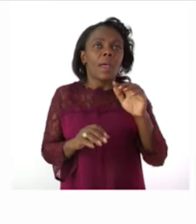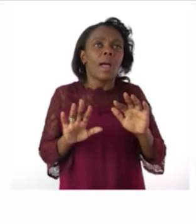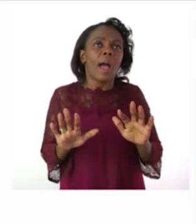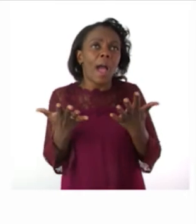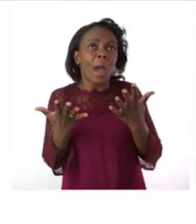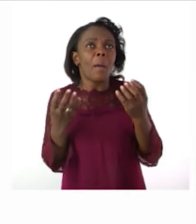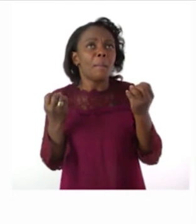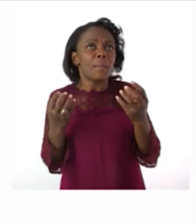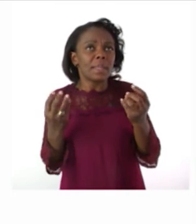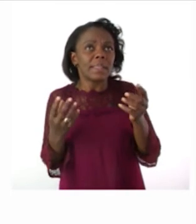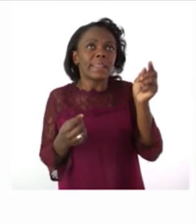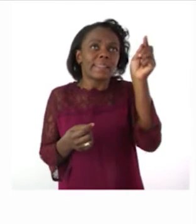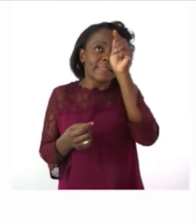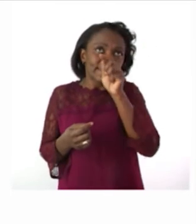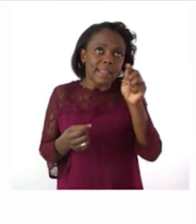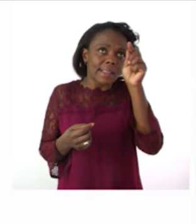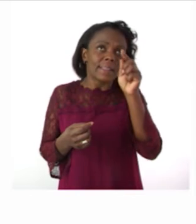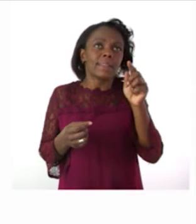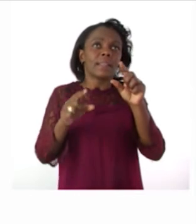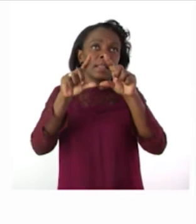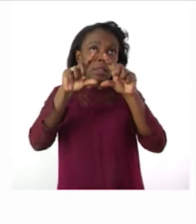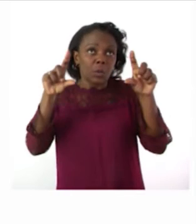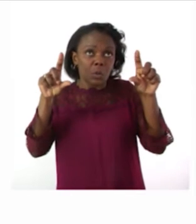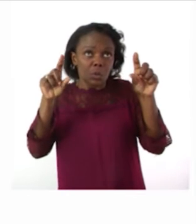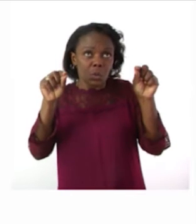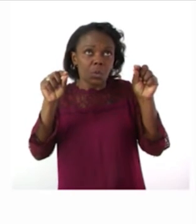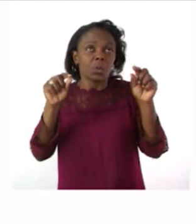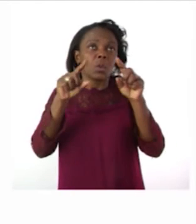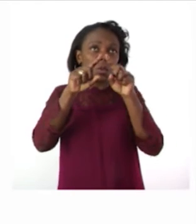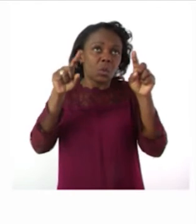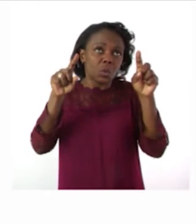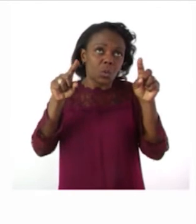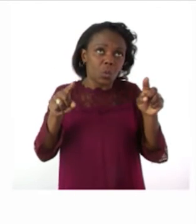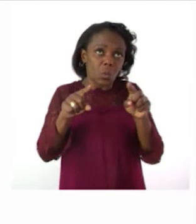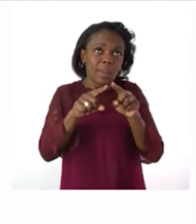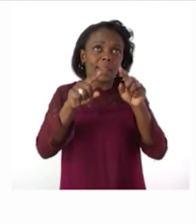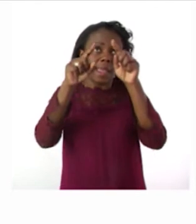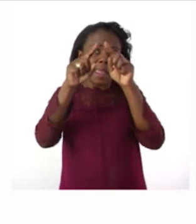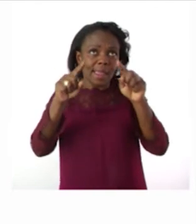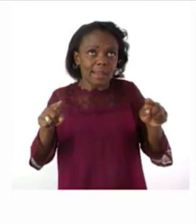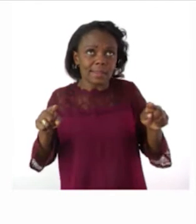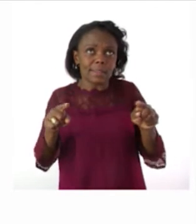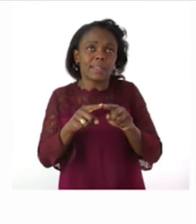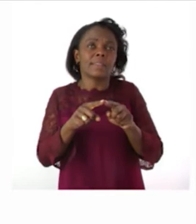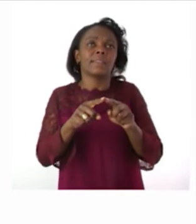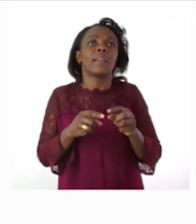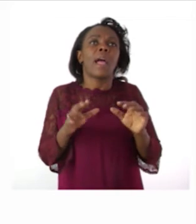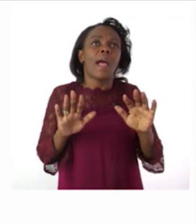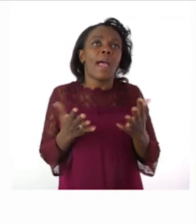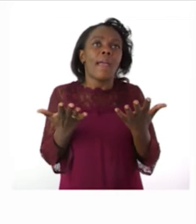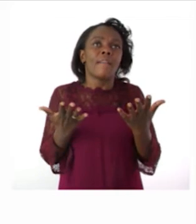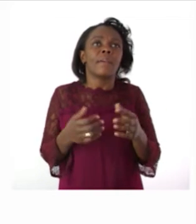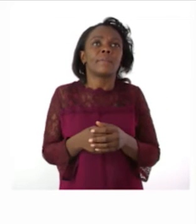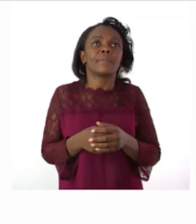triangles, and how many squares are there in my face? Now check my arms.